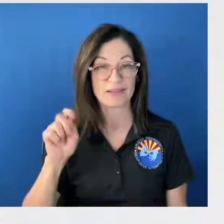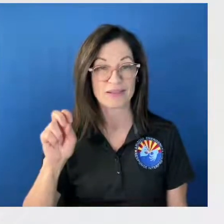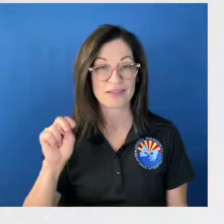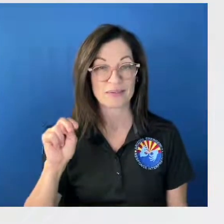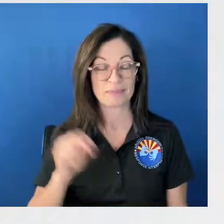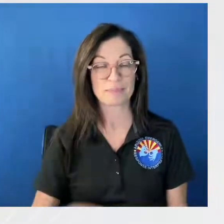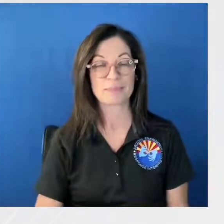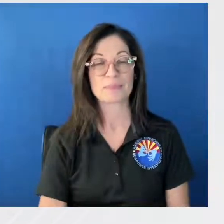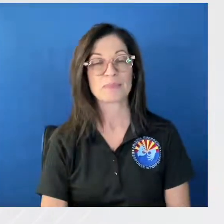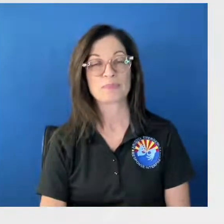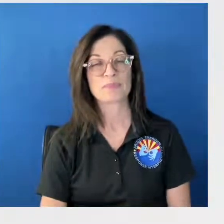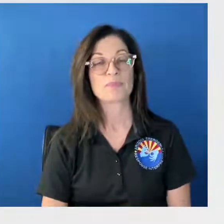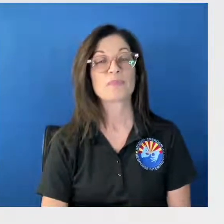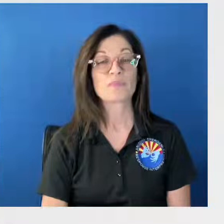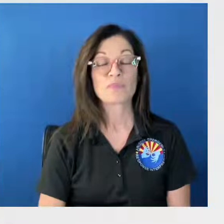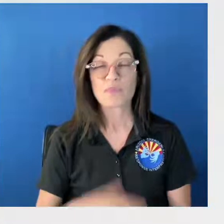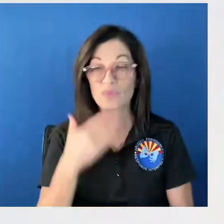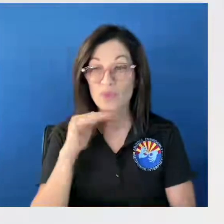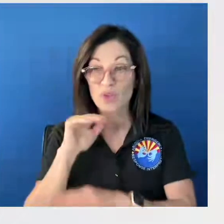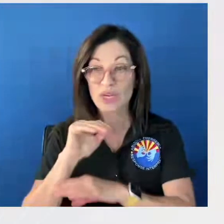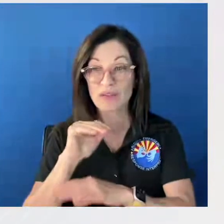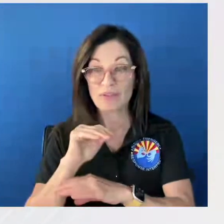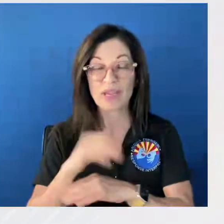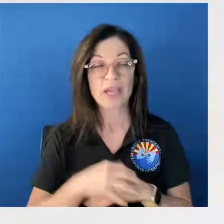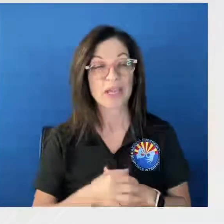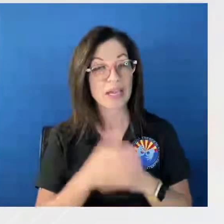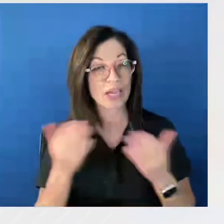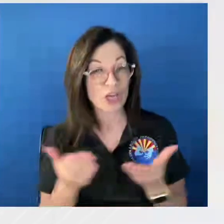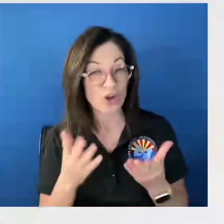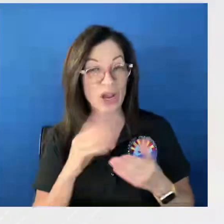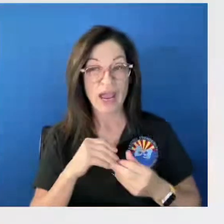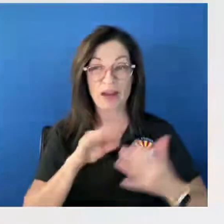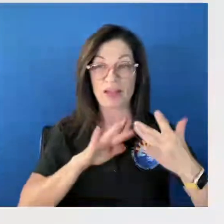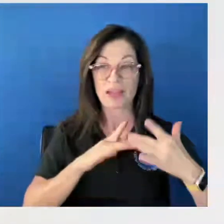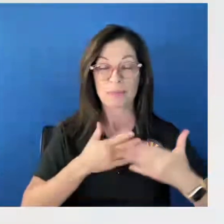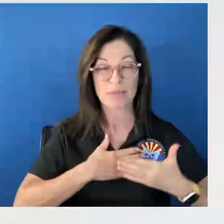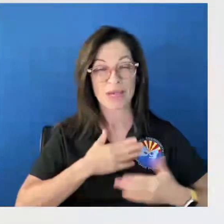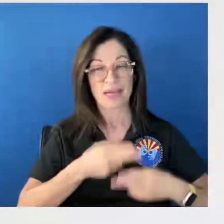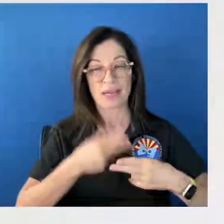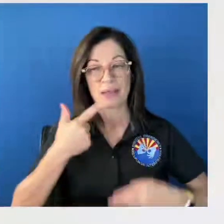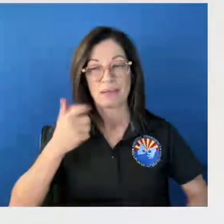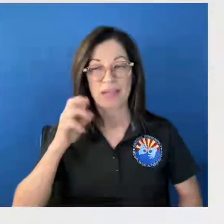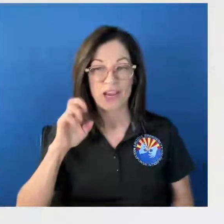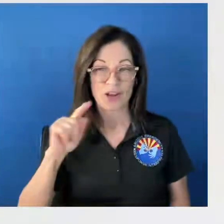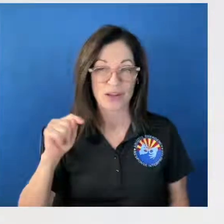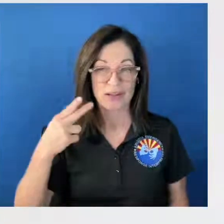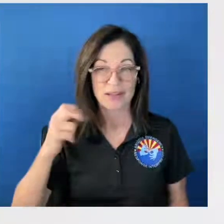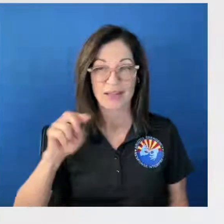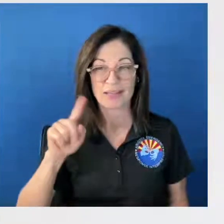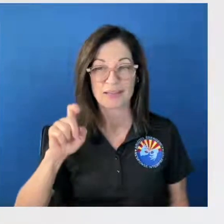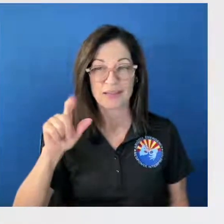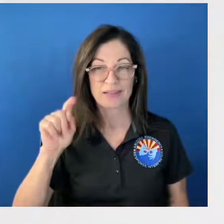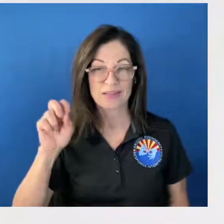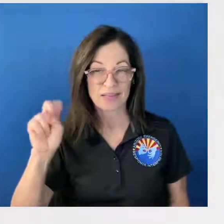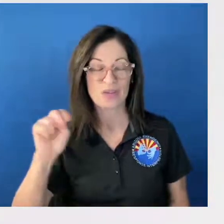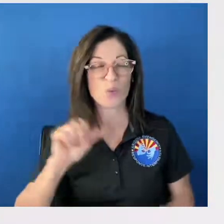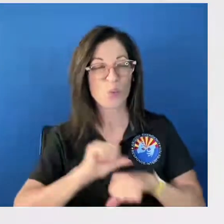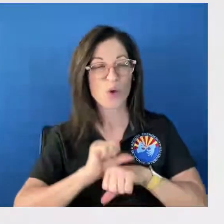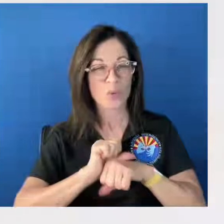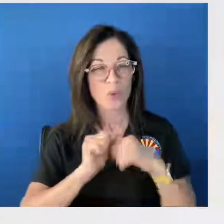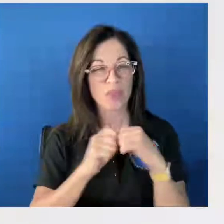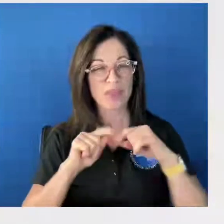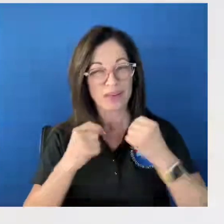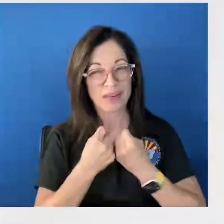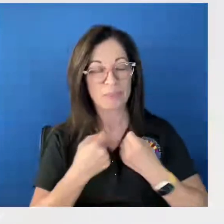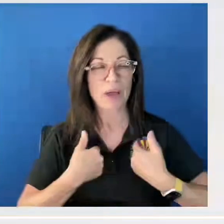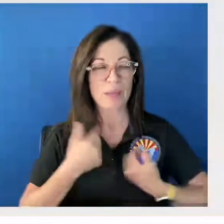Okay, good evening, everybody in person and online. My name is Garrett Hazelton. I'm with the team, and I'm the fire behavior analyst. So my job